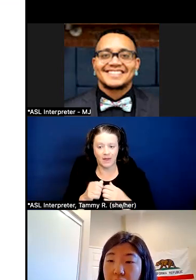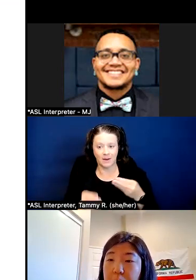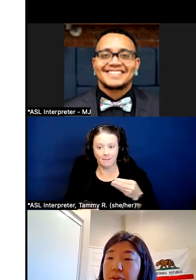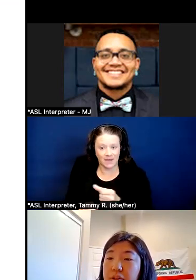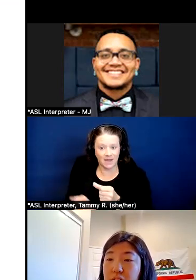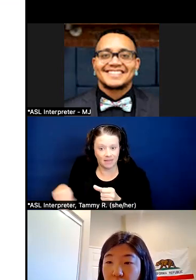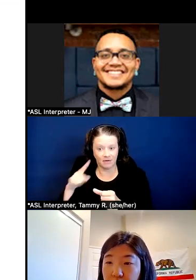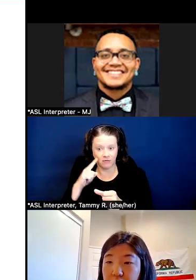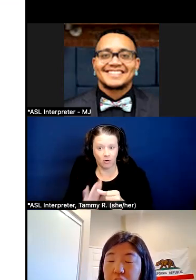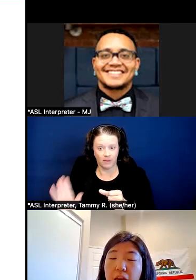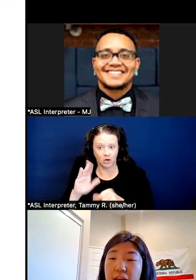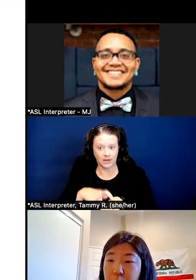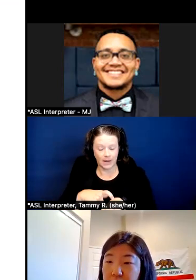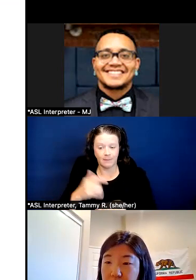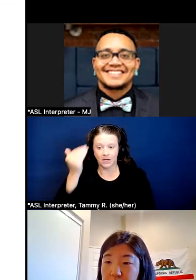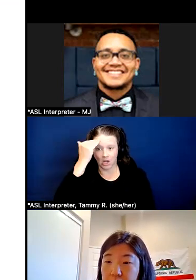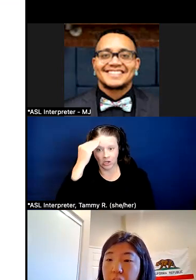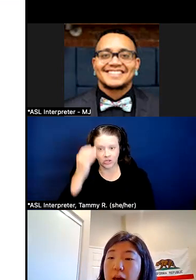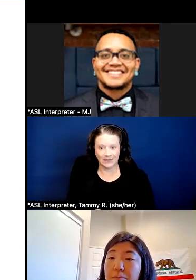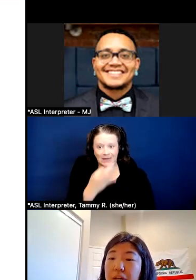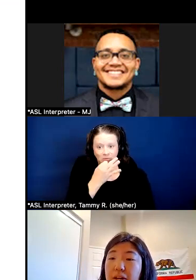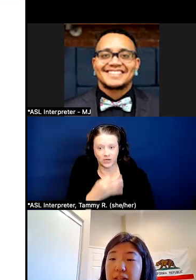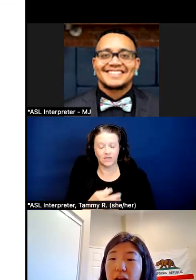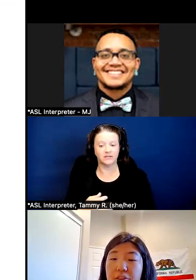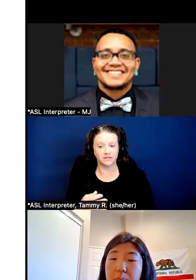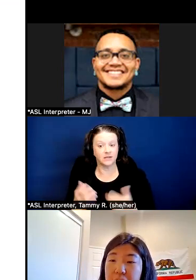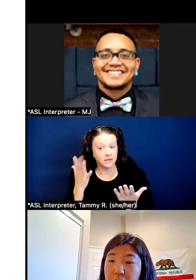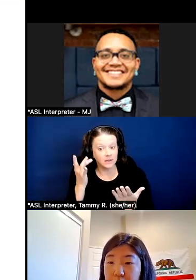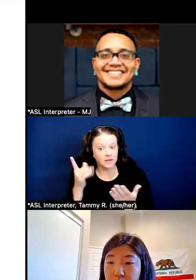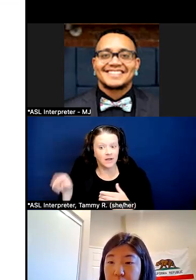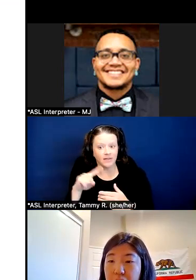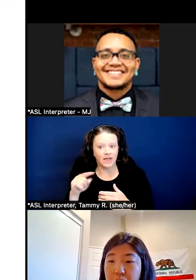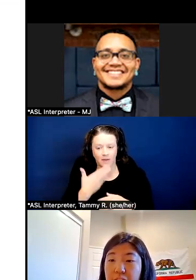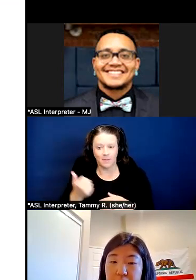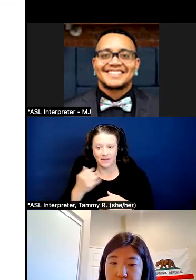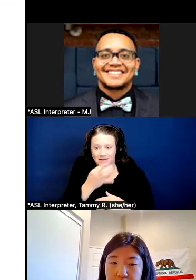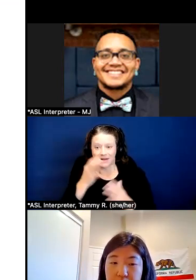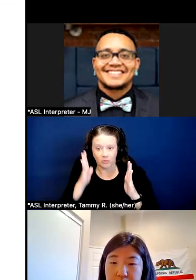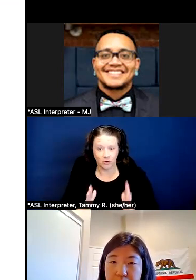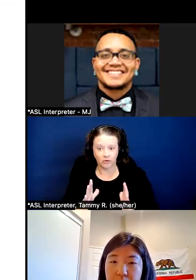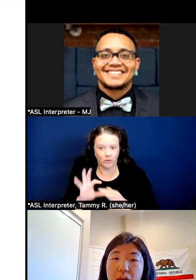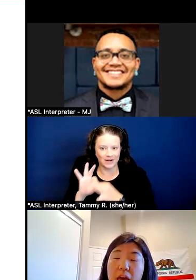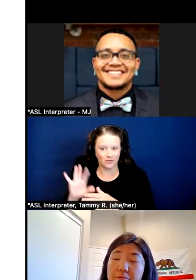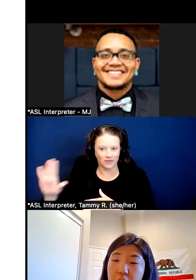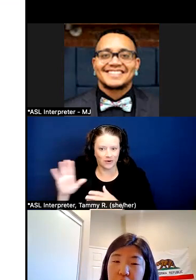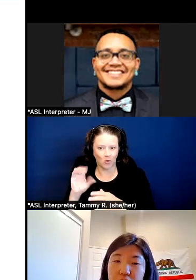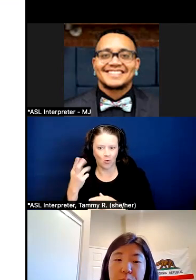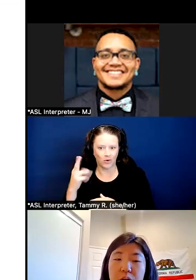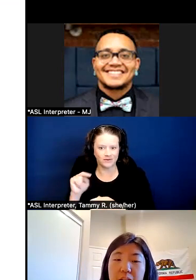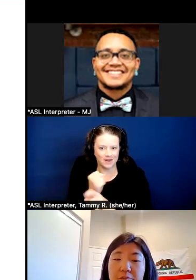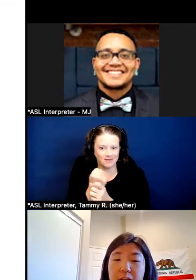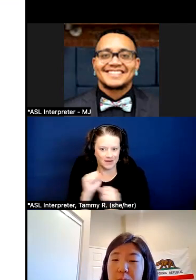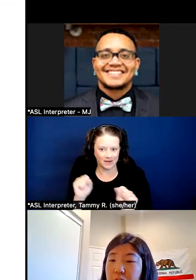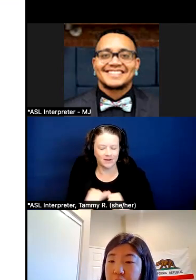for their time, knowledge, and expertise because they are the best experts in their safety. And funders